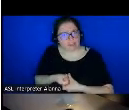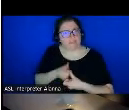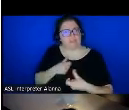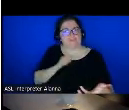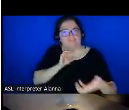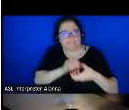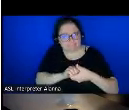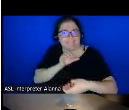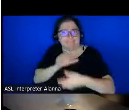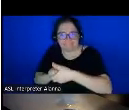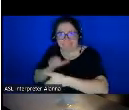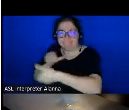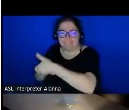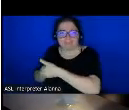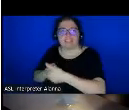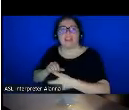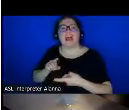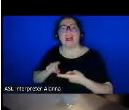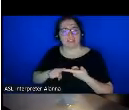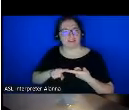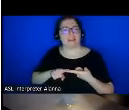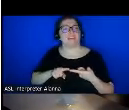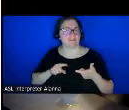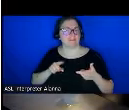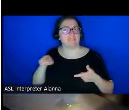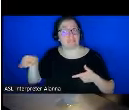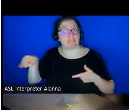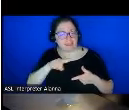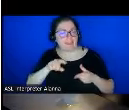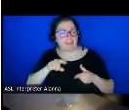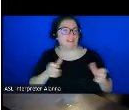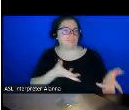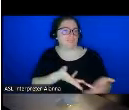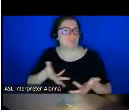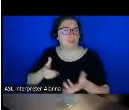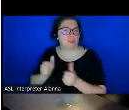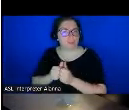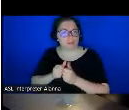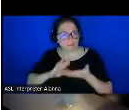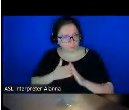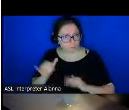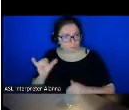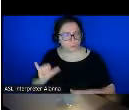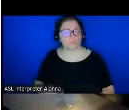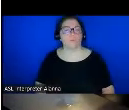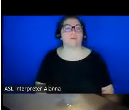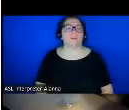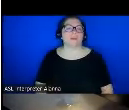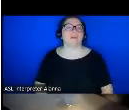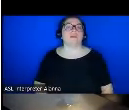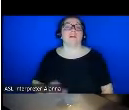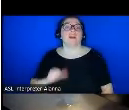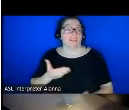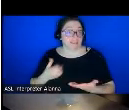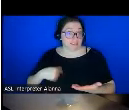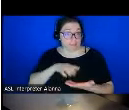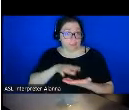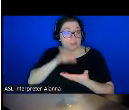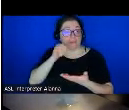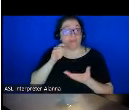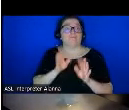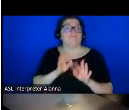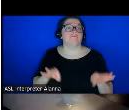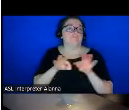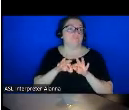folks feel comfortable speaking with them um another big thing that we talked about or we learned throughout this process was having strategies